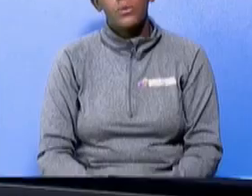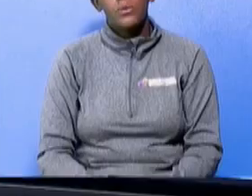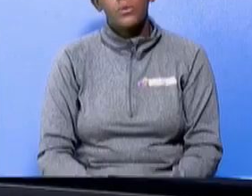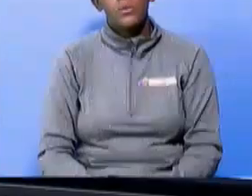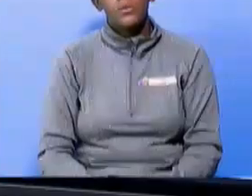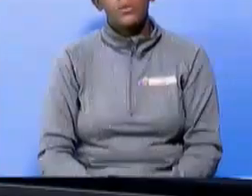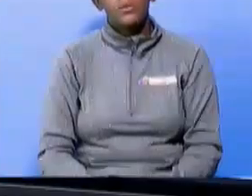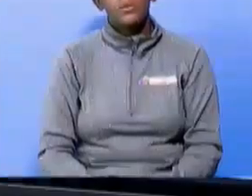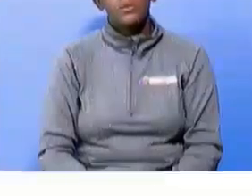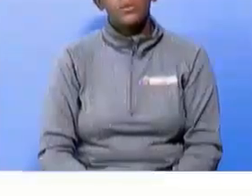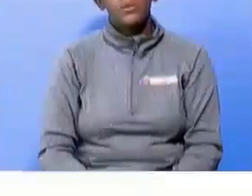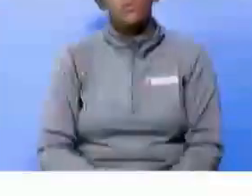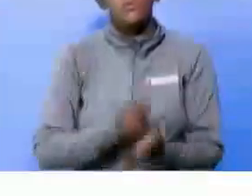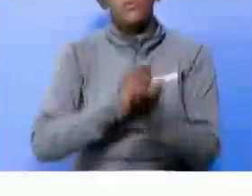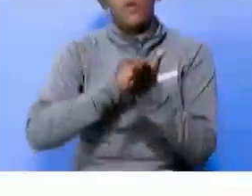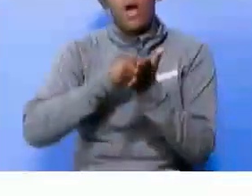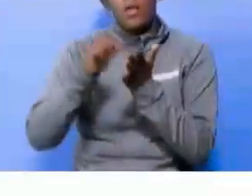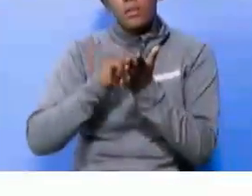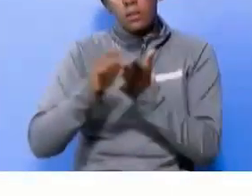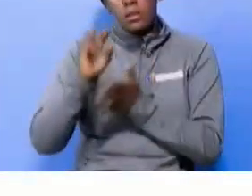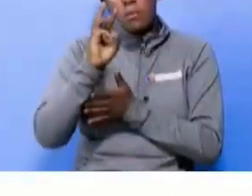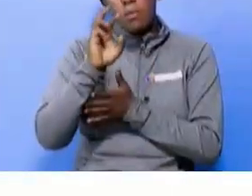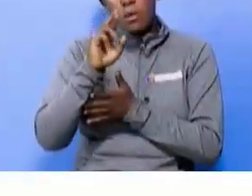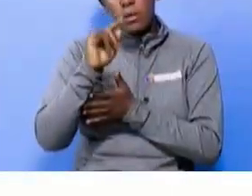Write, wrote.